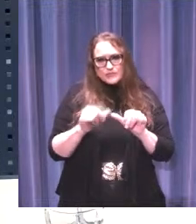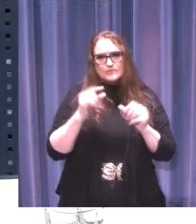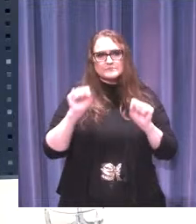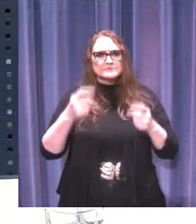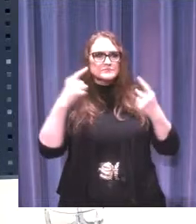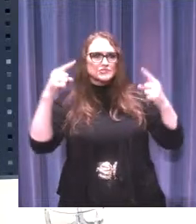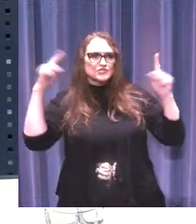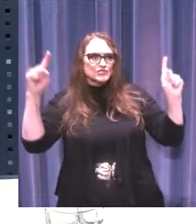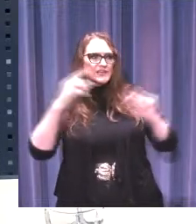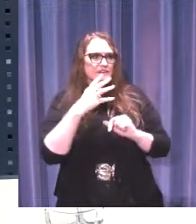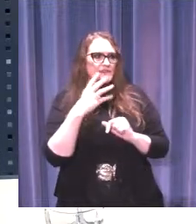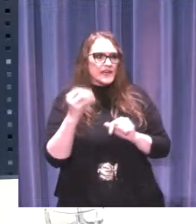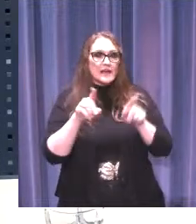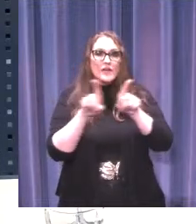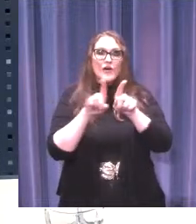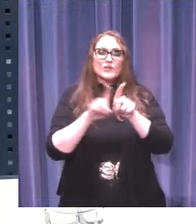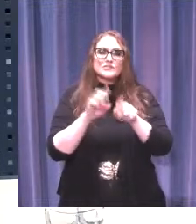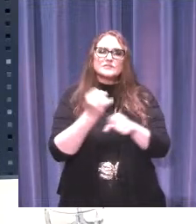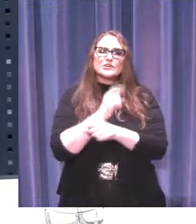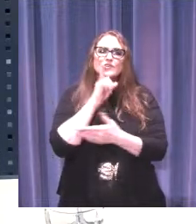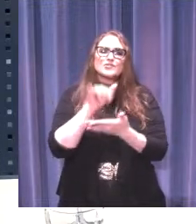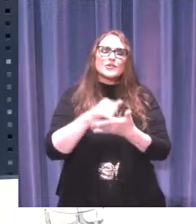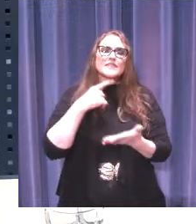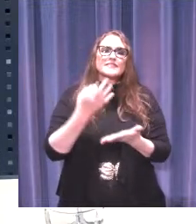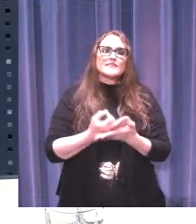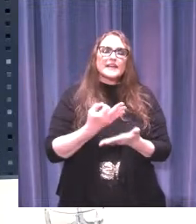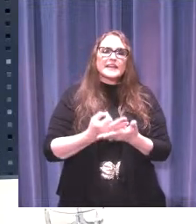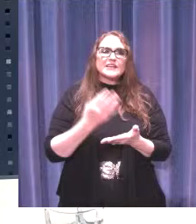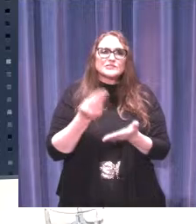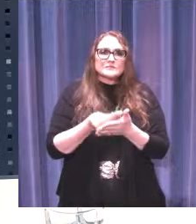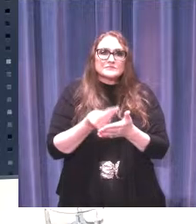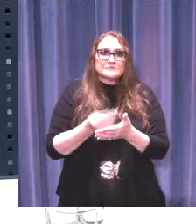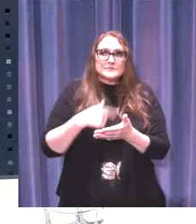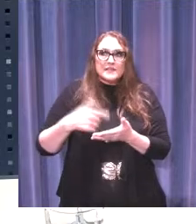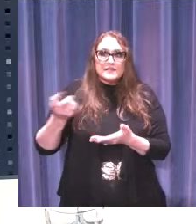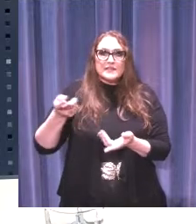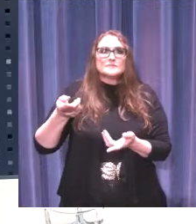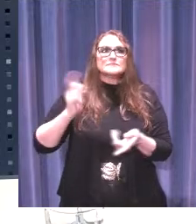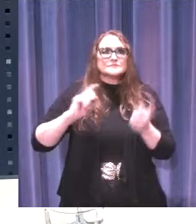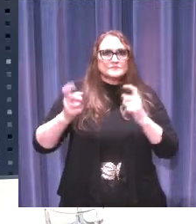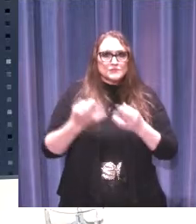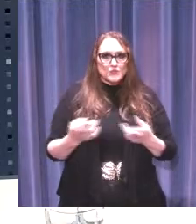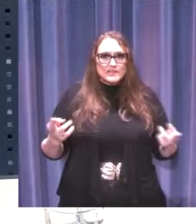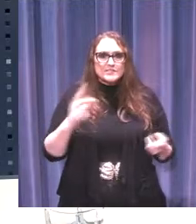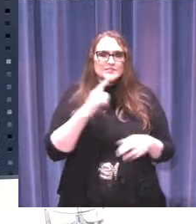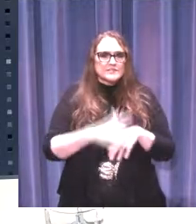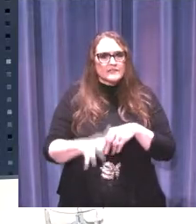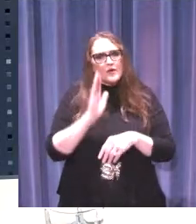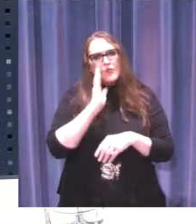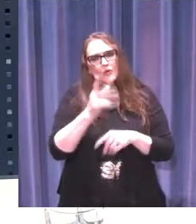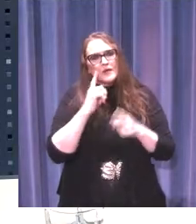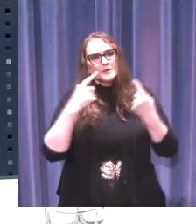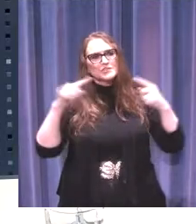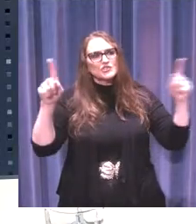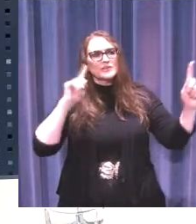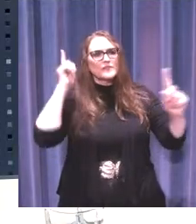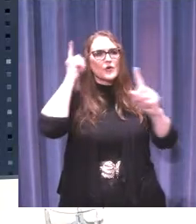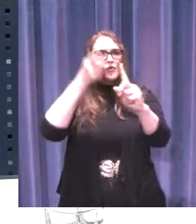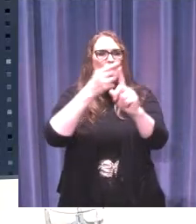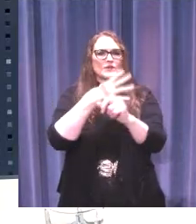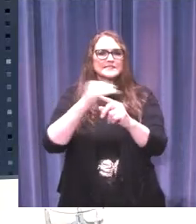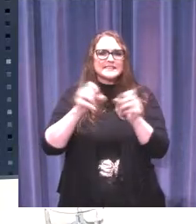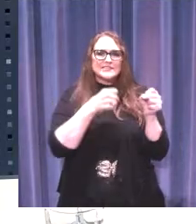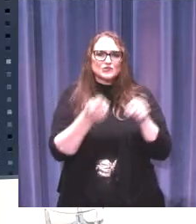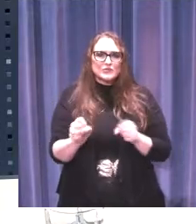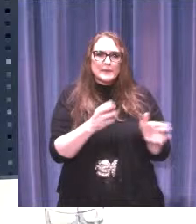achievable, and also ensuring that the financial resources are going to be available in order to achieve those goals and